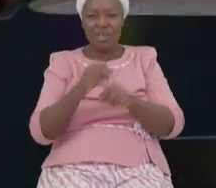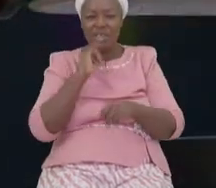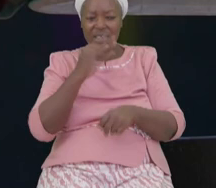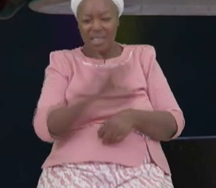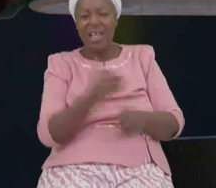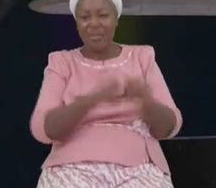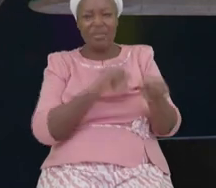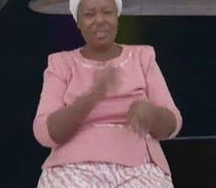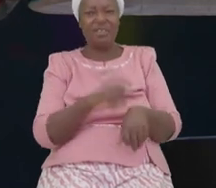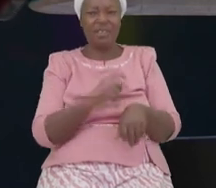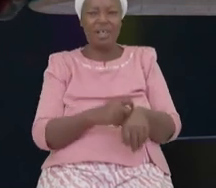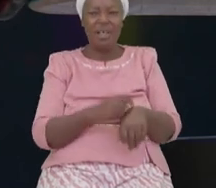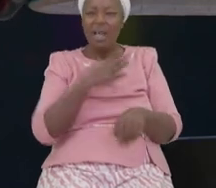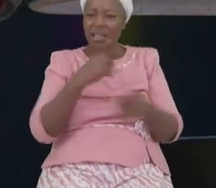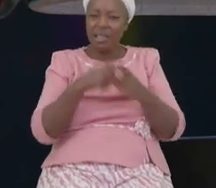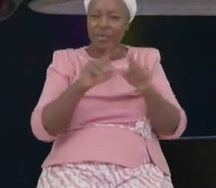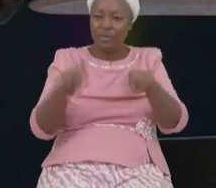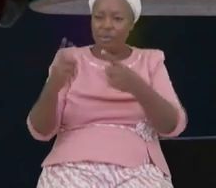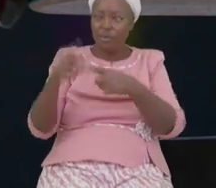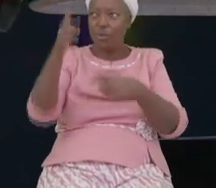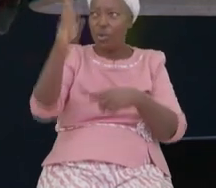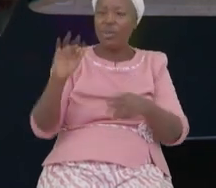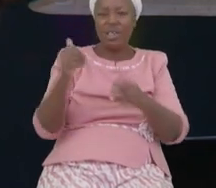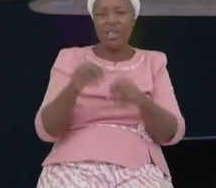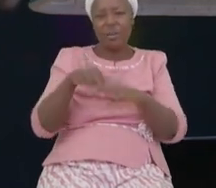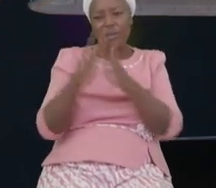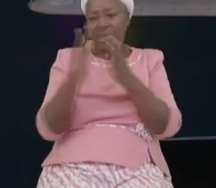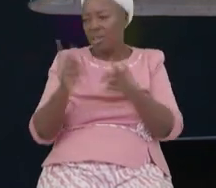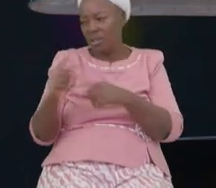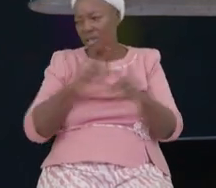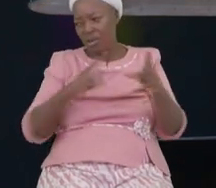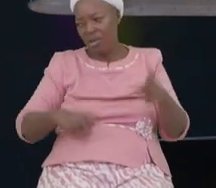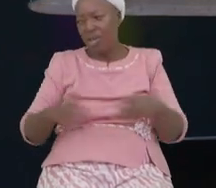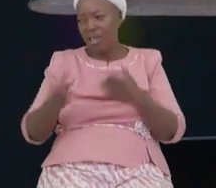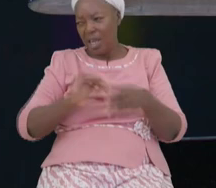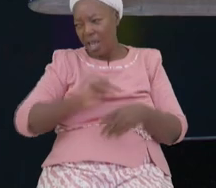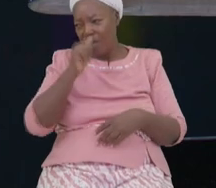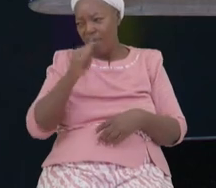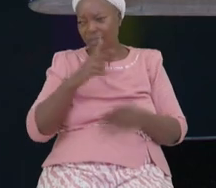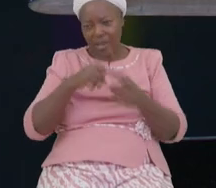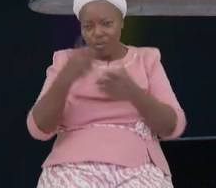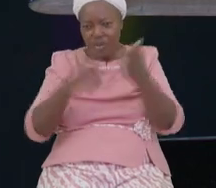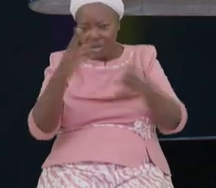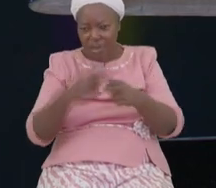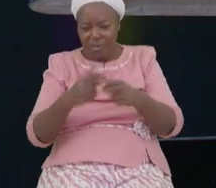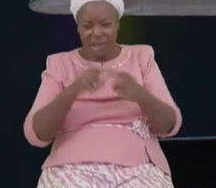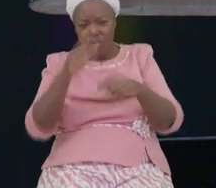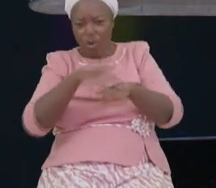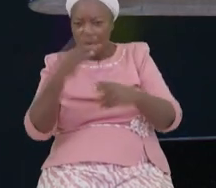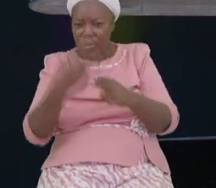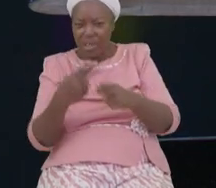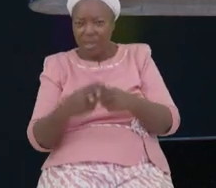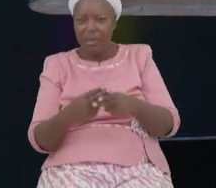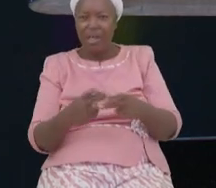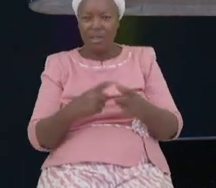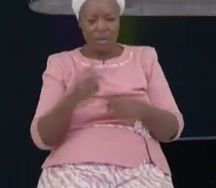time. And if you go to God in prayer and you say, here am I, what's your name? You mention your name. Why